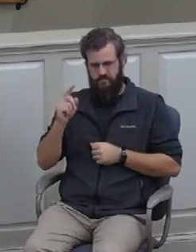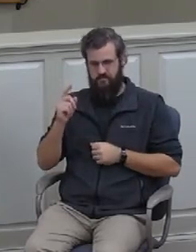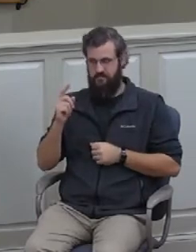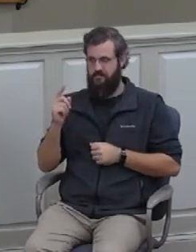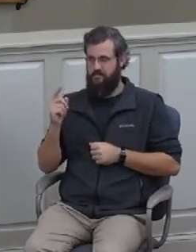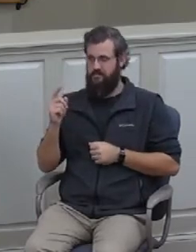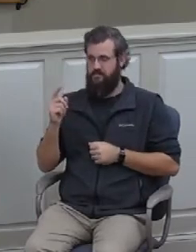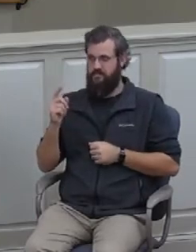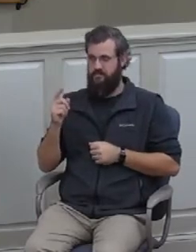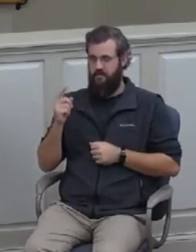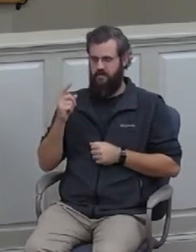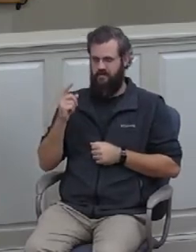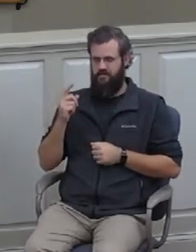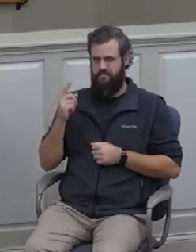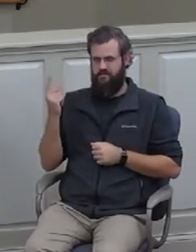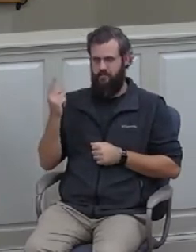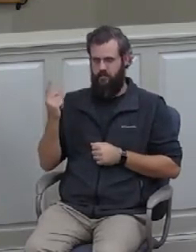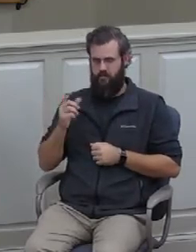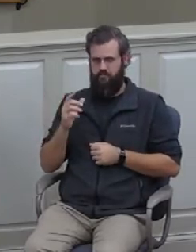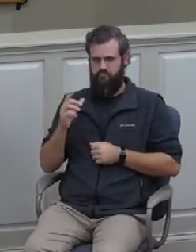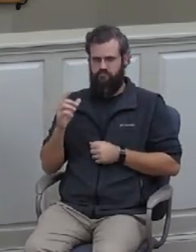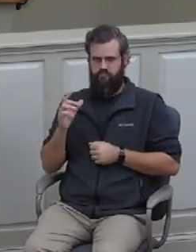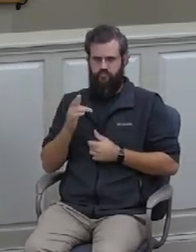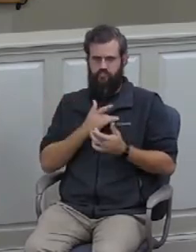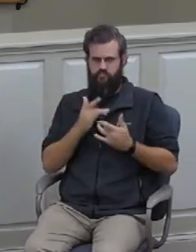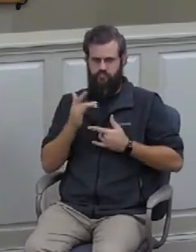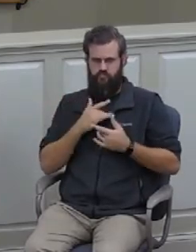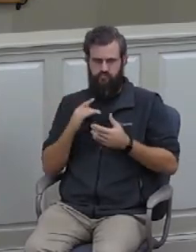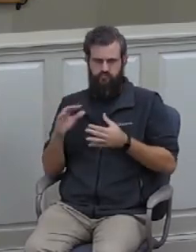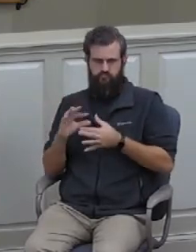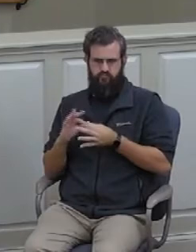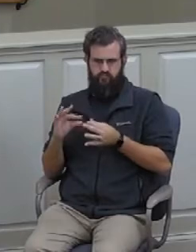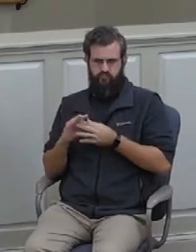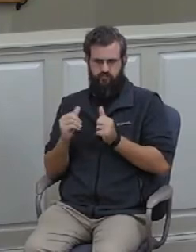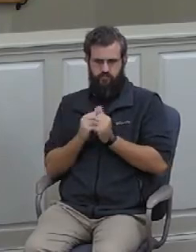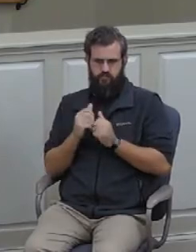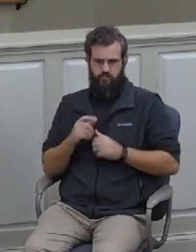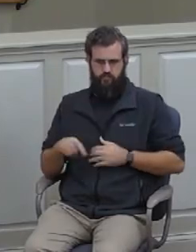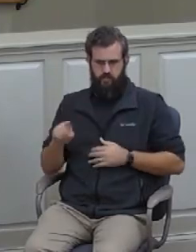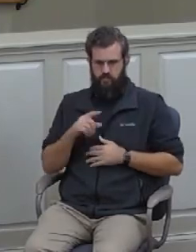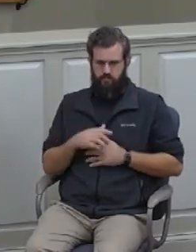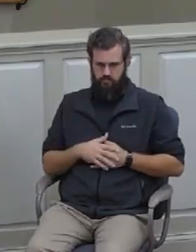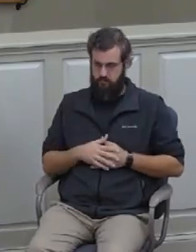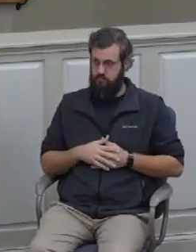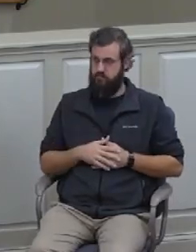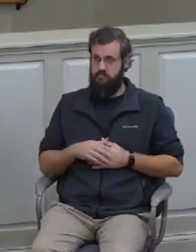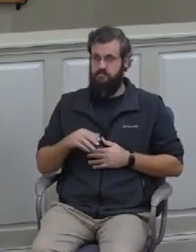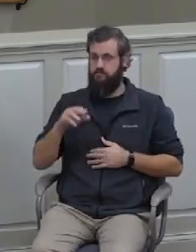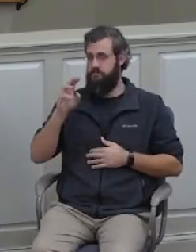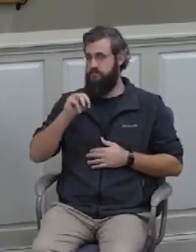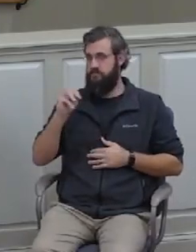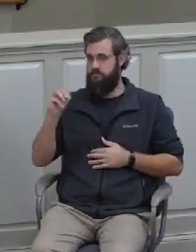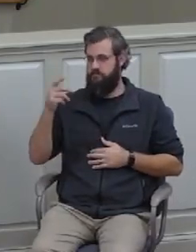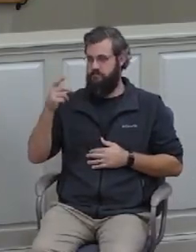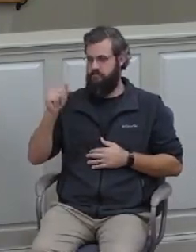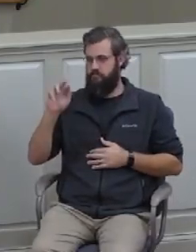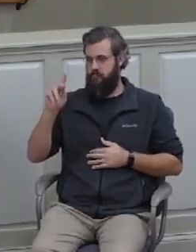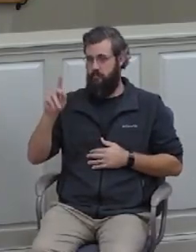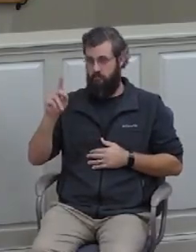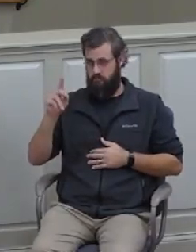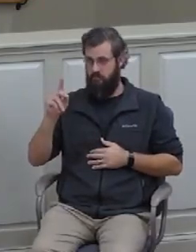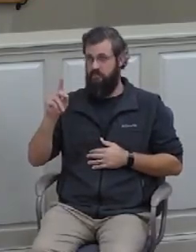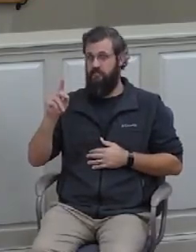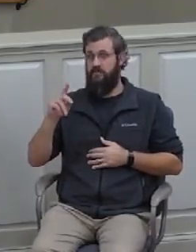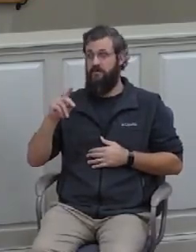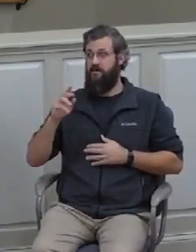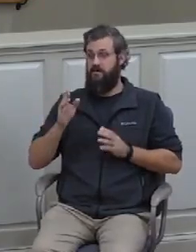citizen's concern that I wanted to share with you all, and that is that in spending time in Millennium Park, the